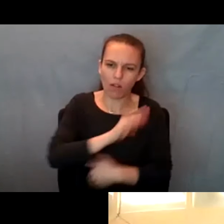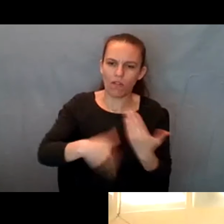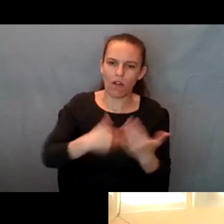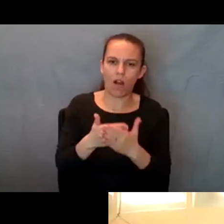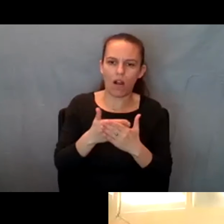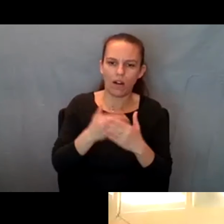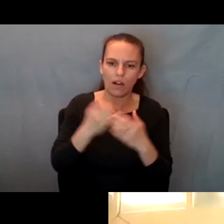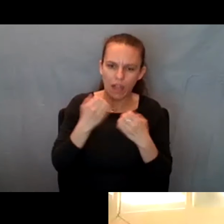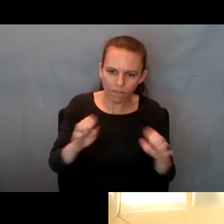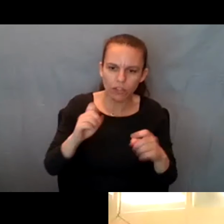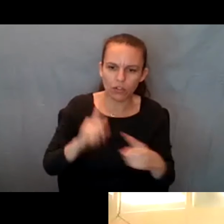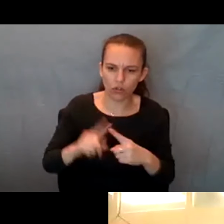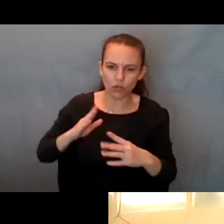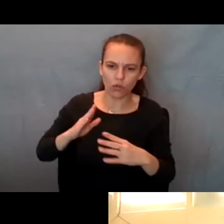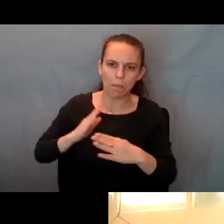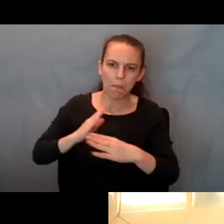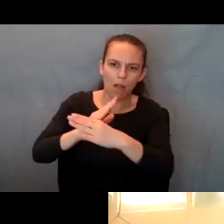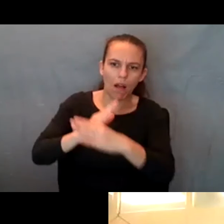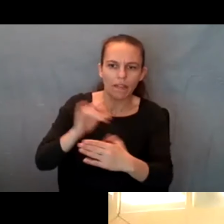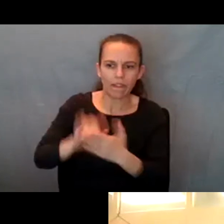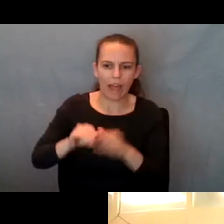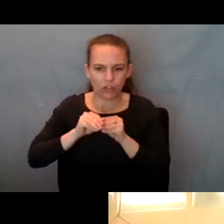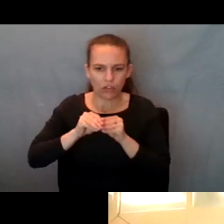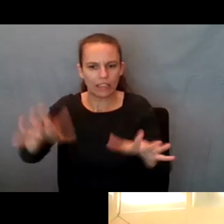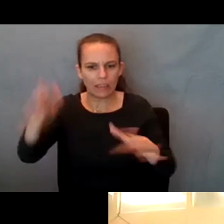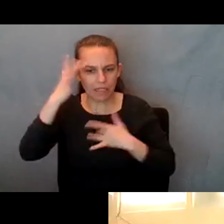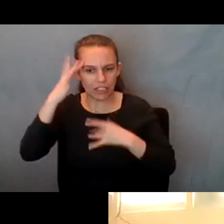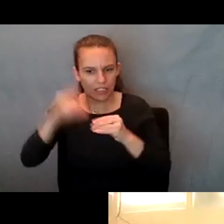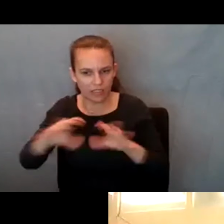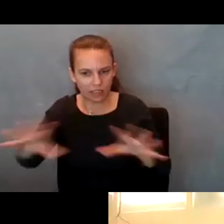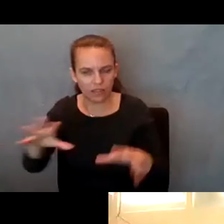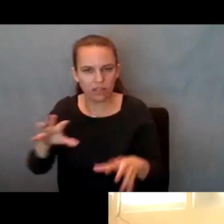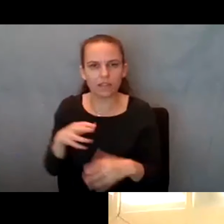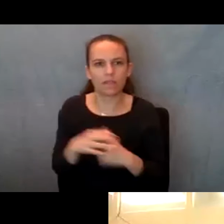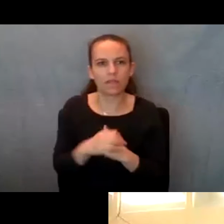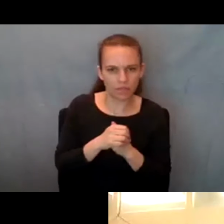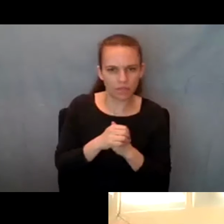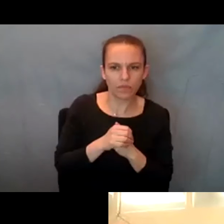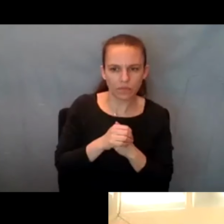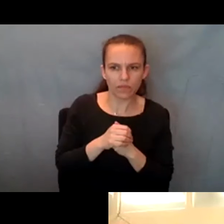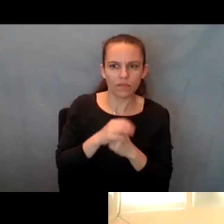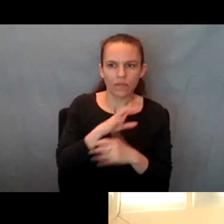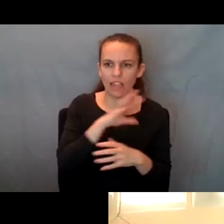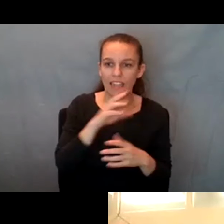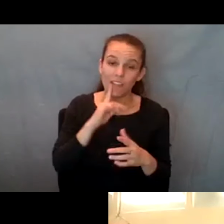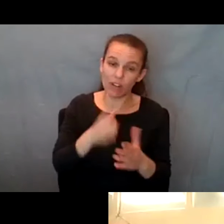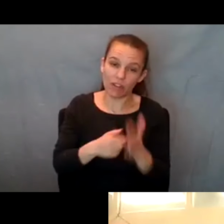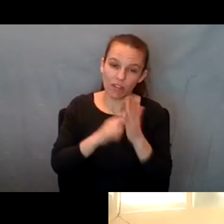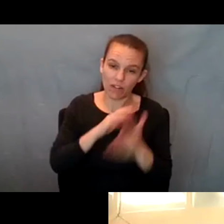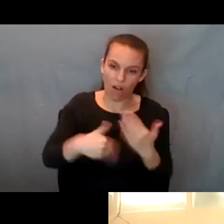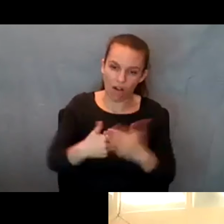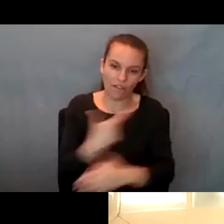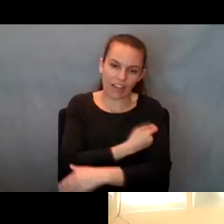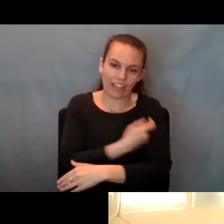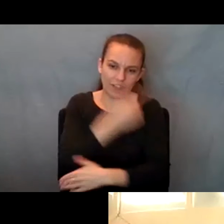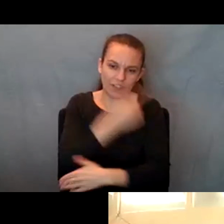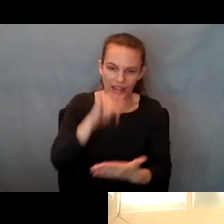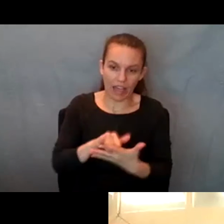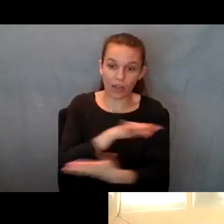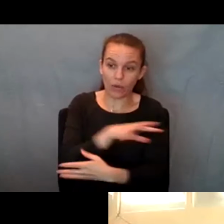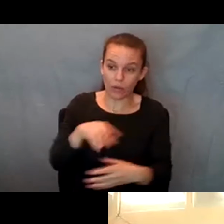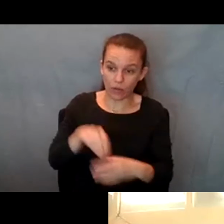of transmission with the tools at hand for us, including the vaccines. So one of the questions from